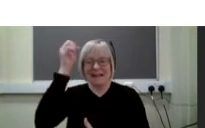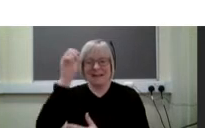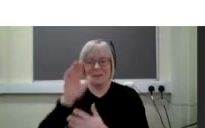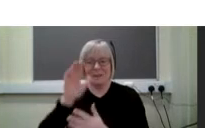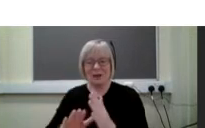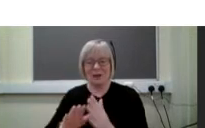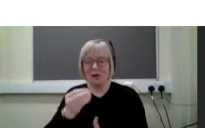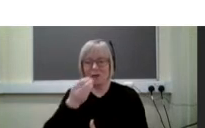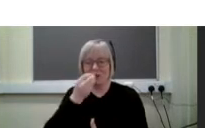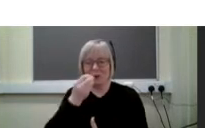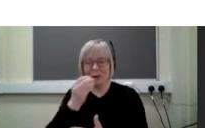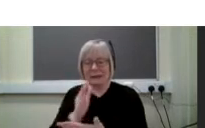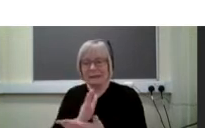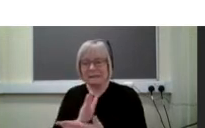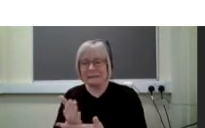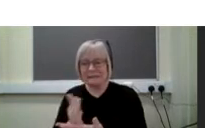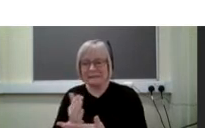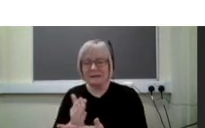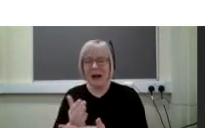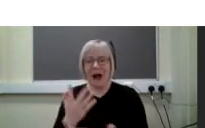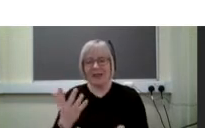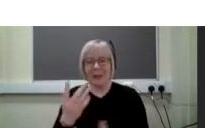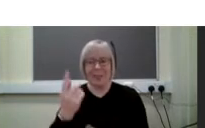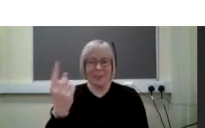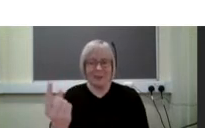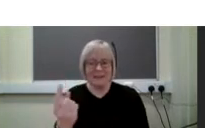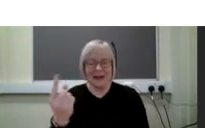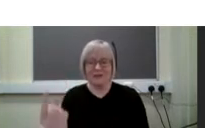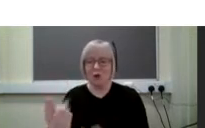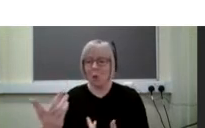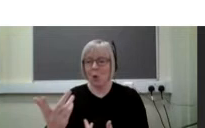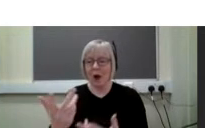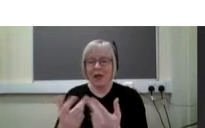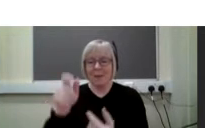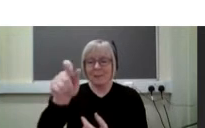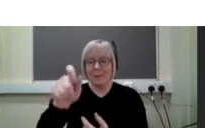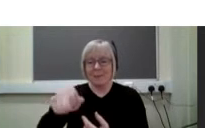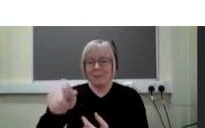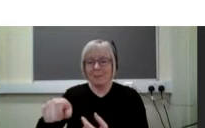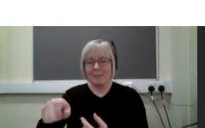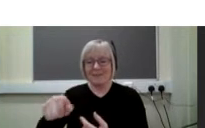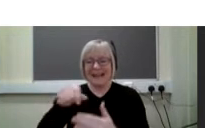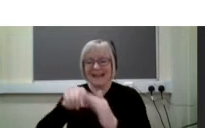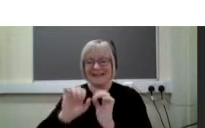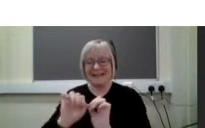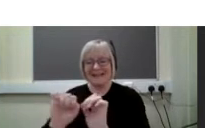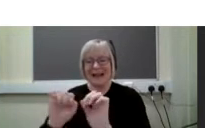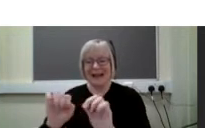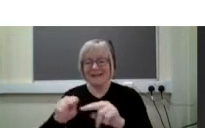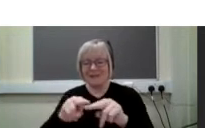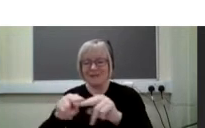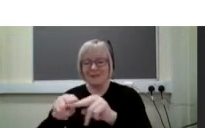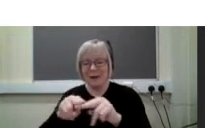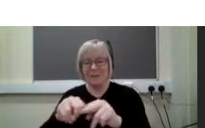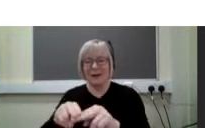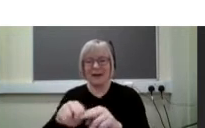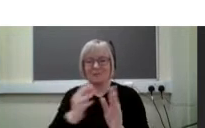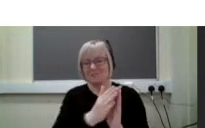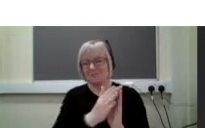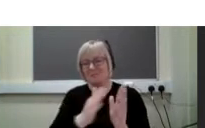insecurity, either themselves or somebody else in their household, for a period of anything